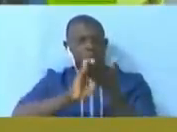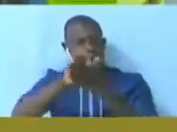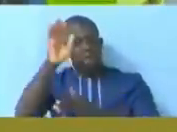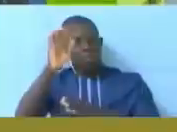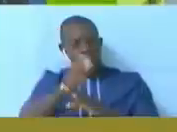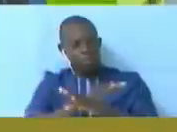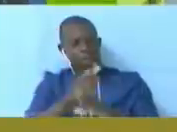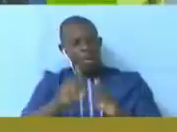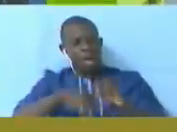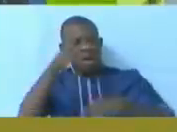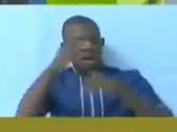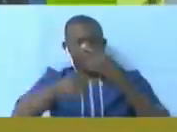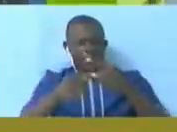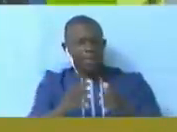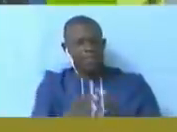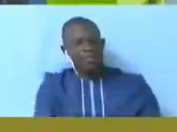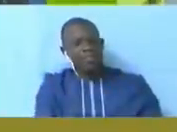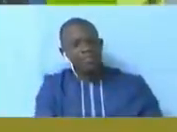Thereafter,